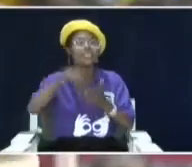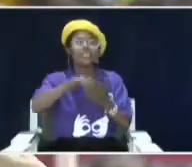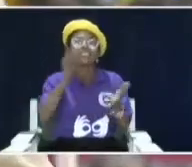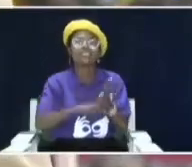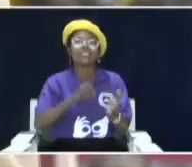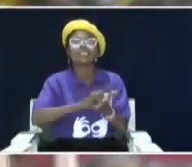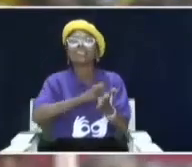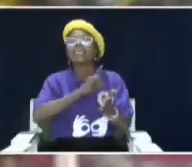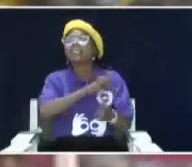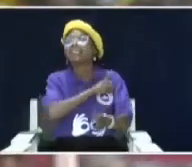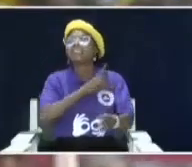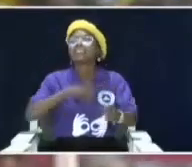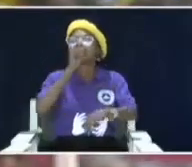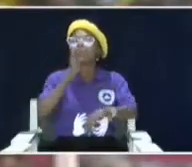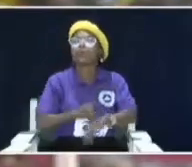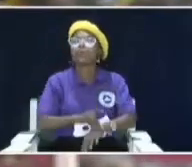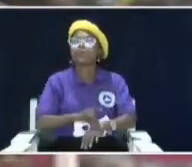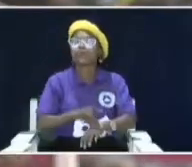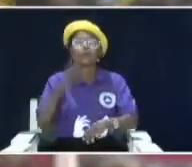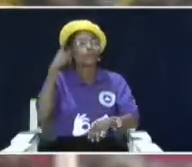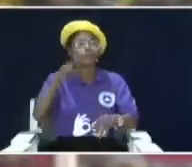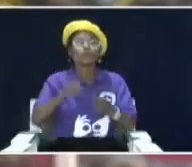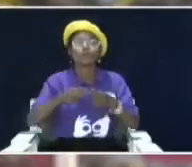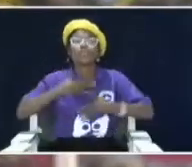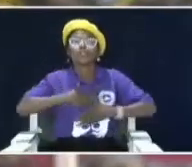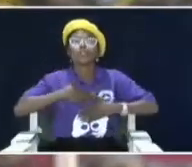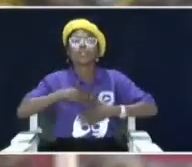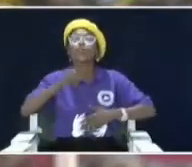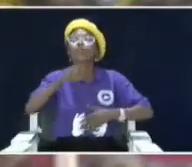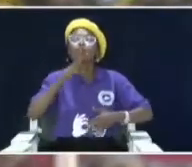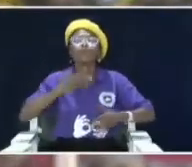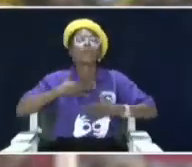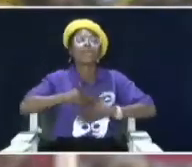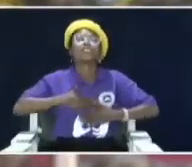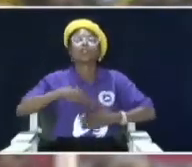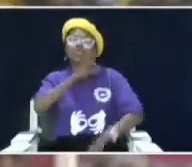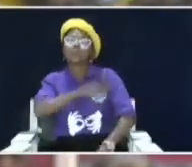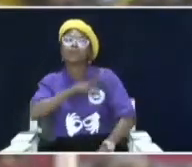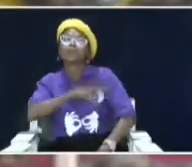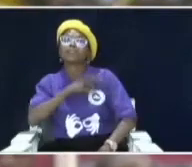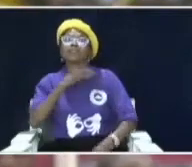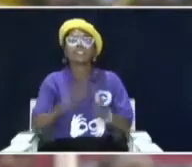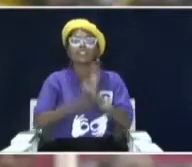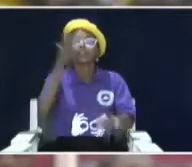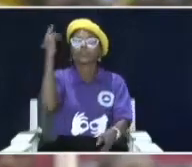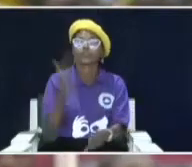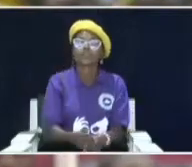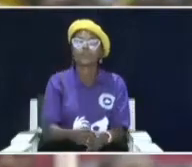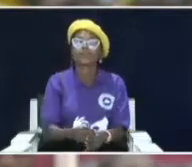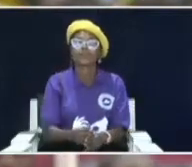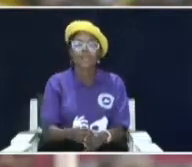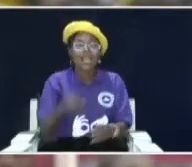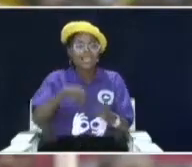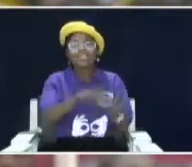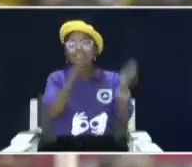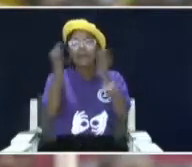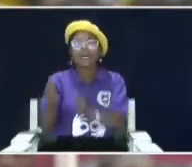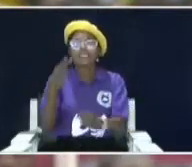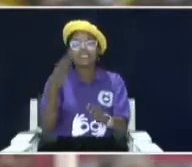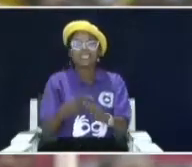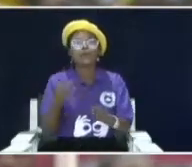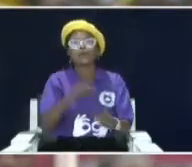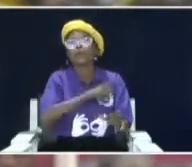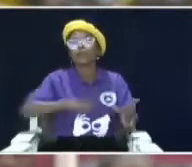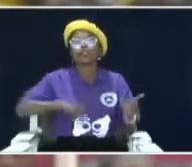you to enjoy the kingdom. And I pray for you, you will enjoy the benefit of this kingdom. In the mighty name of the Lord